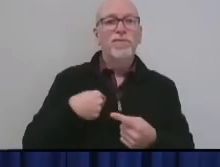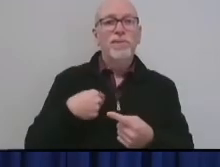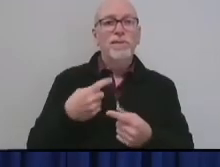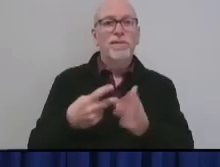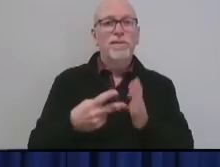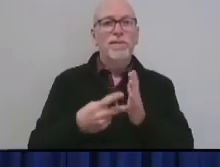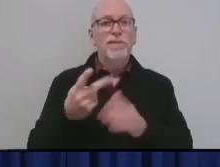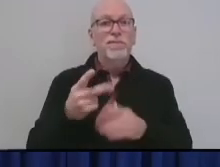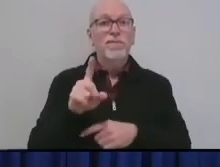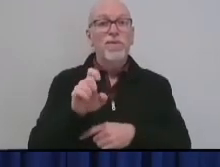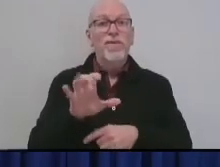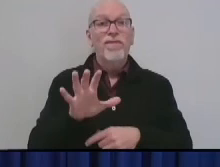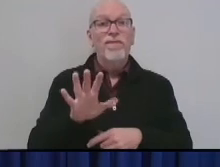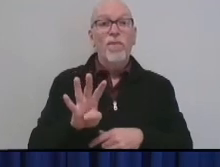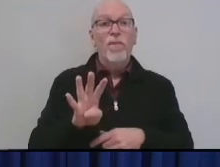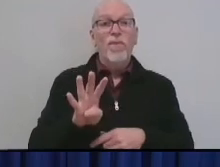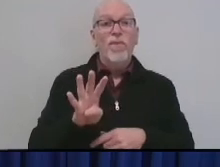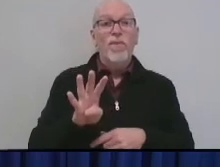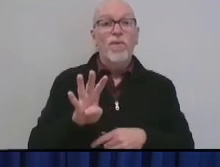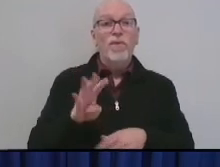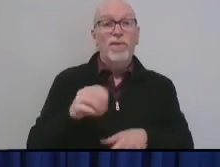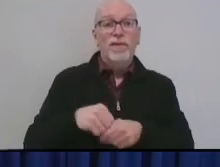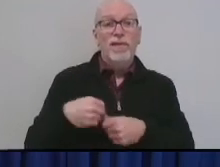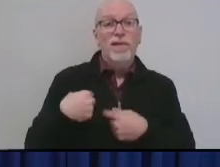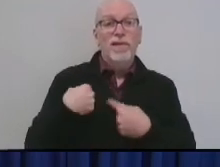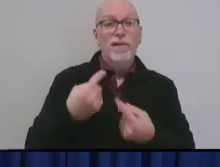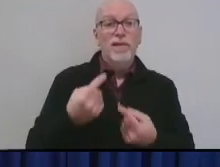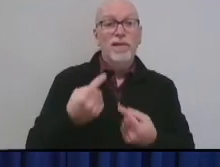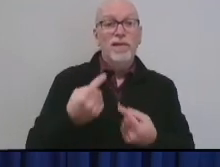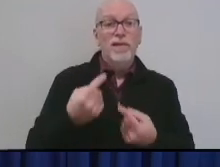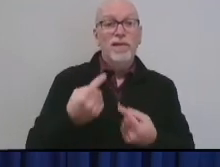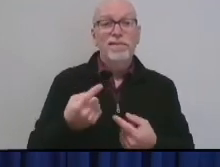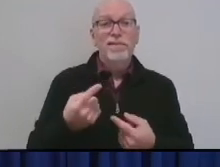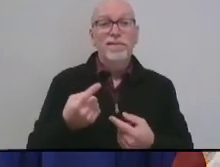in just the past few weeks. And so